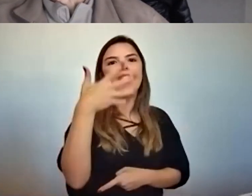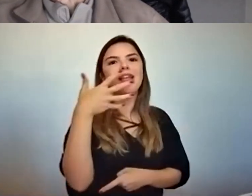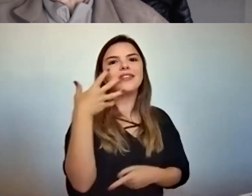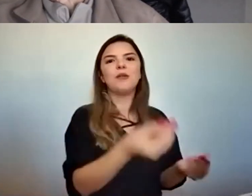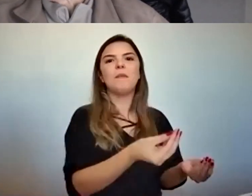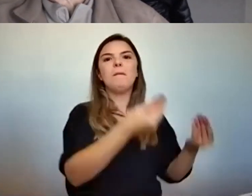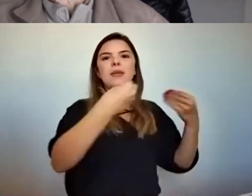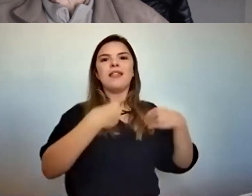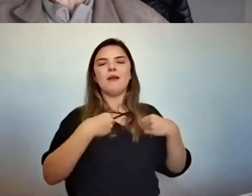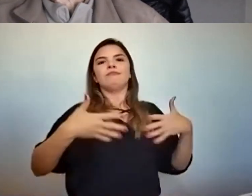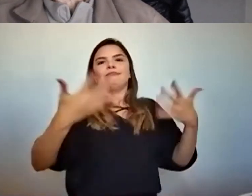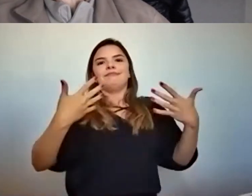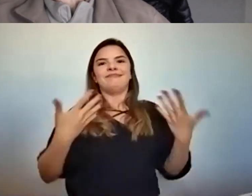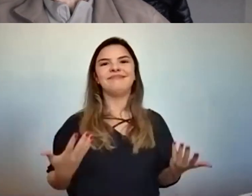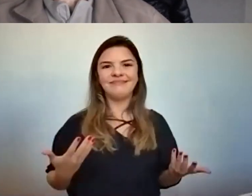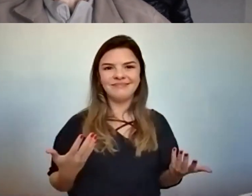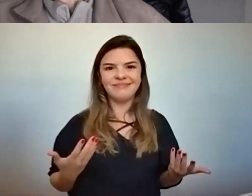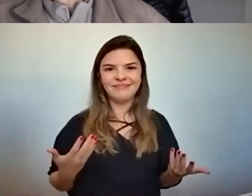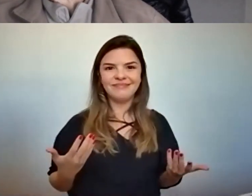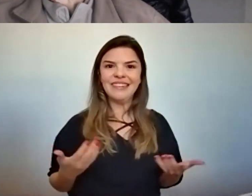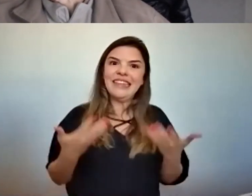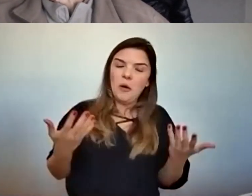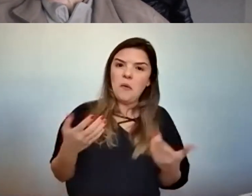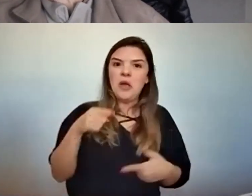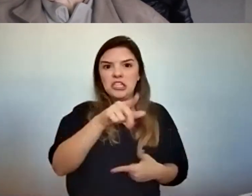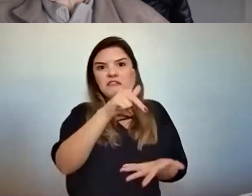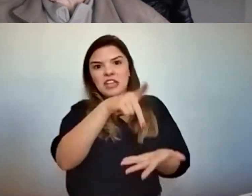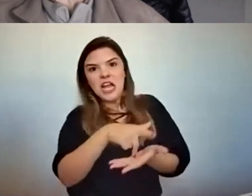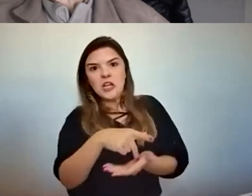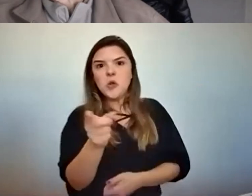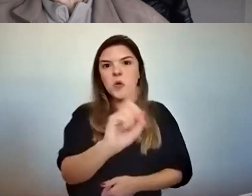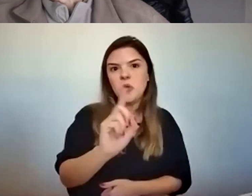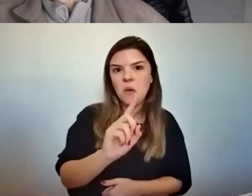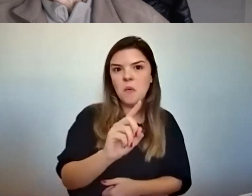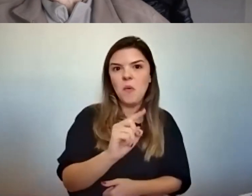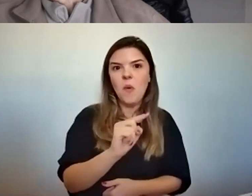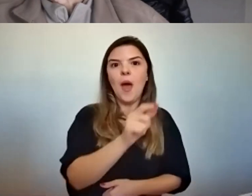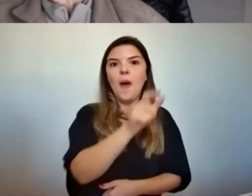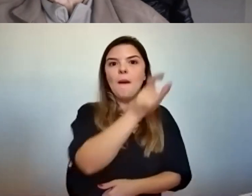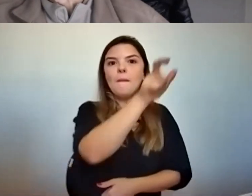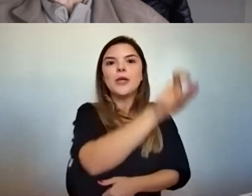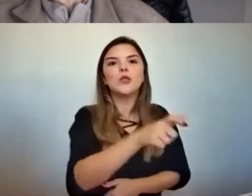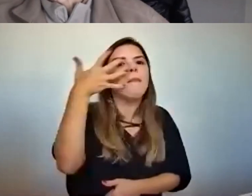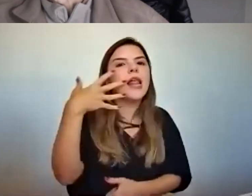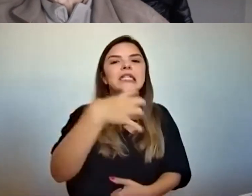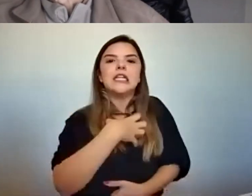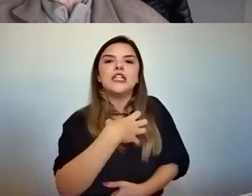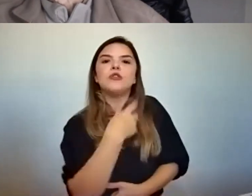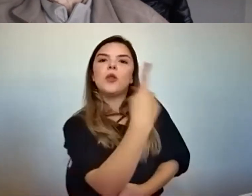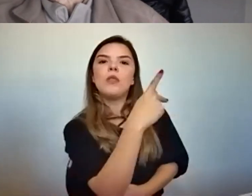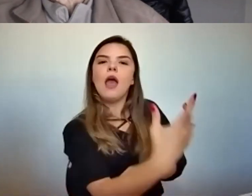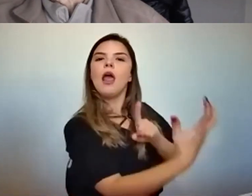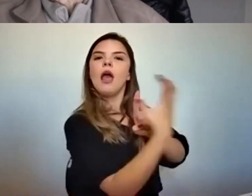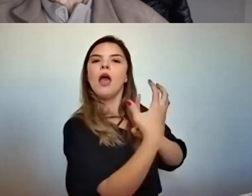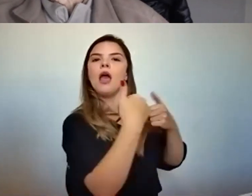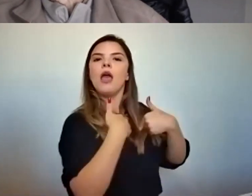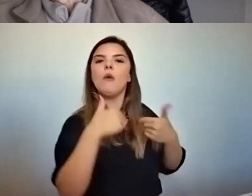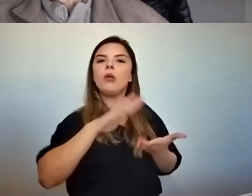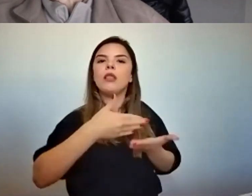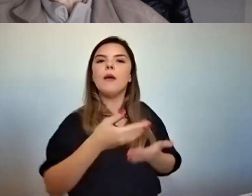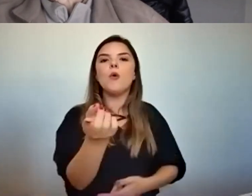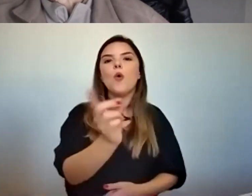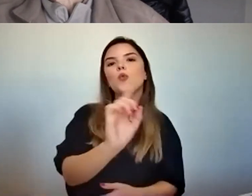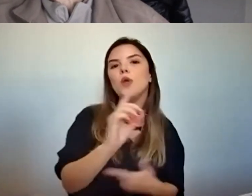this is just an anecdote. So you could measure anecdotes, you could use surveys, but surveys are not necessarily